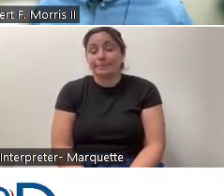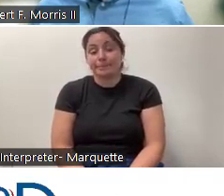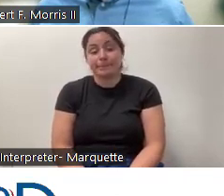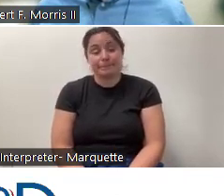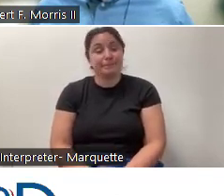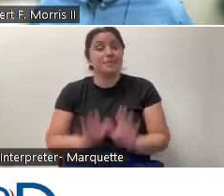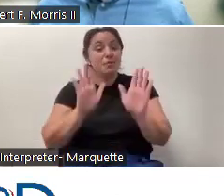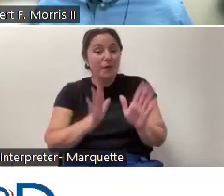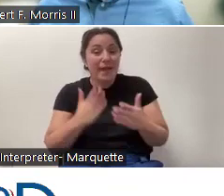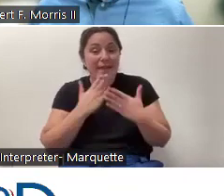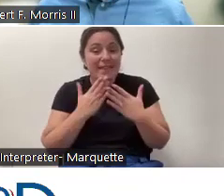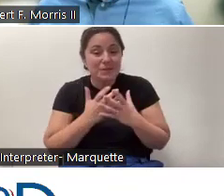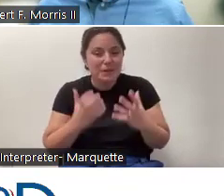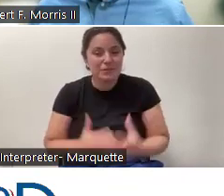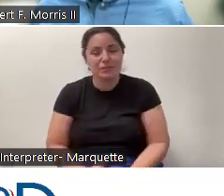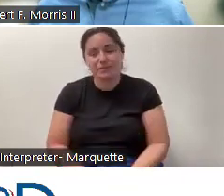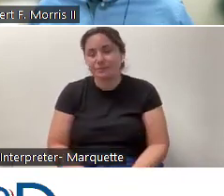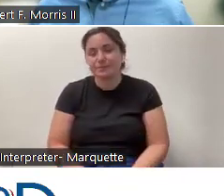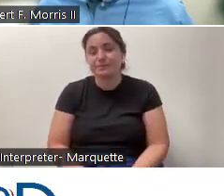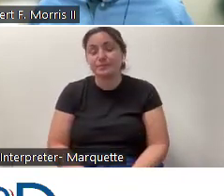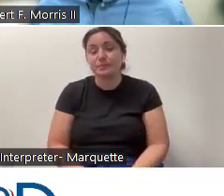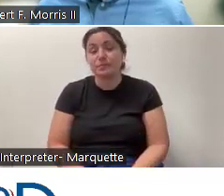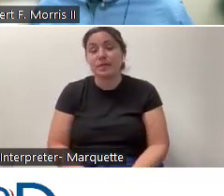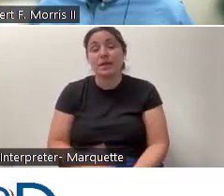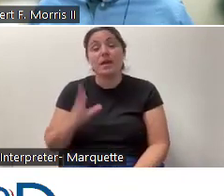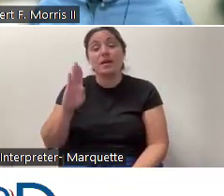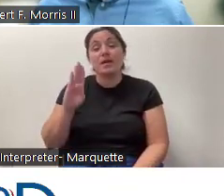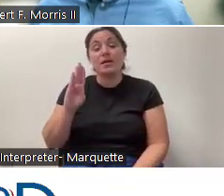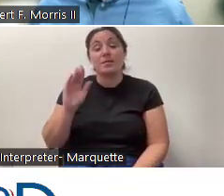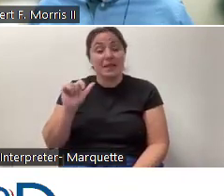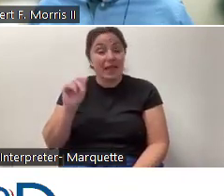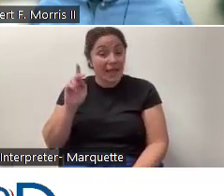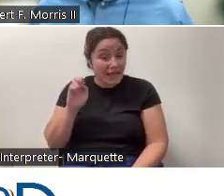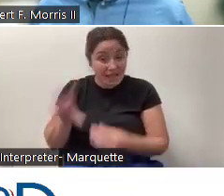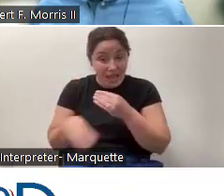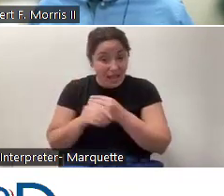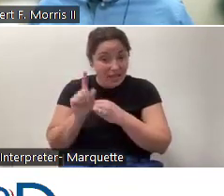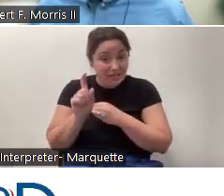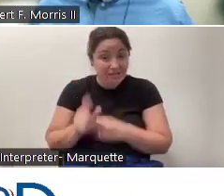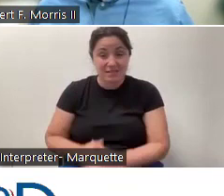Great, thanks so much, Leah. And Blake, anything to add on to that?